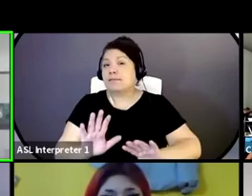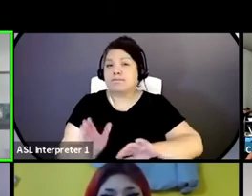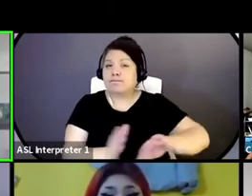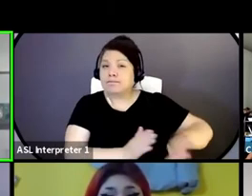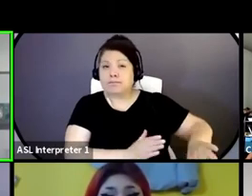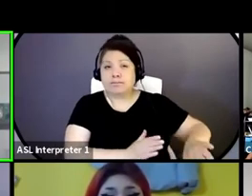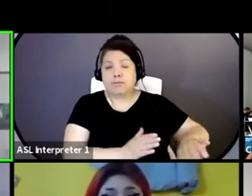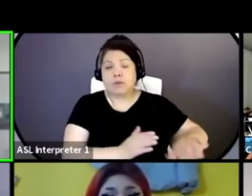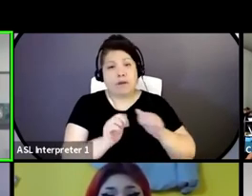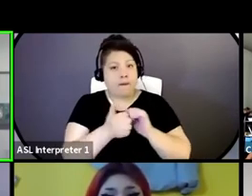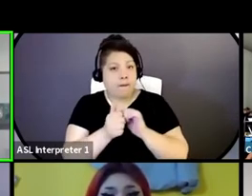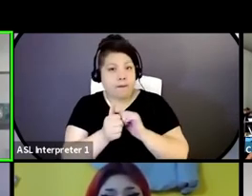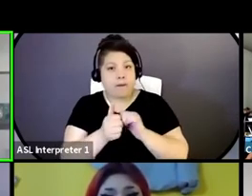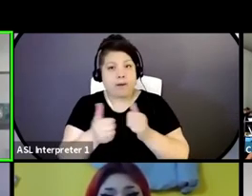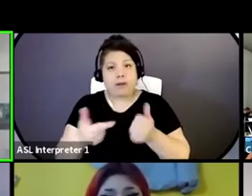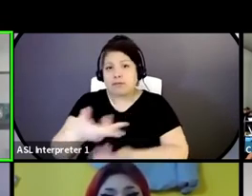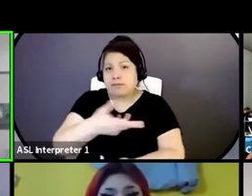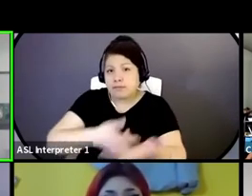of relating to each other,